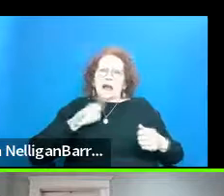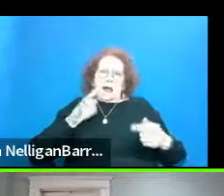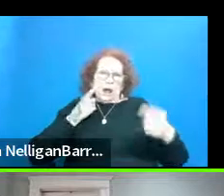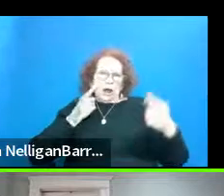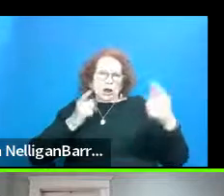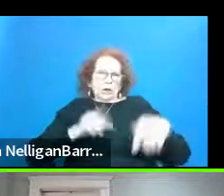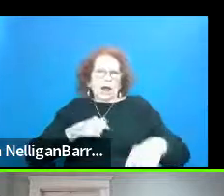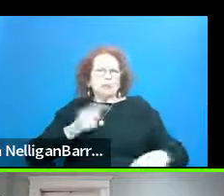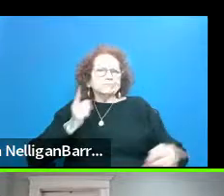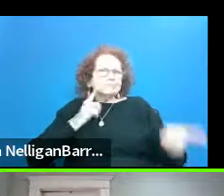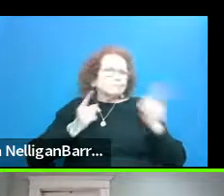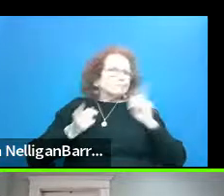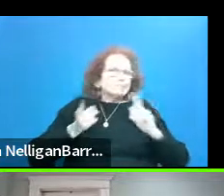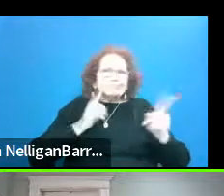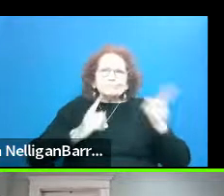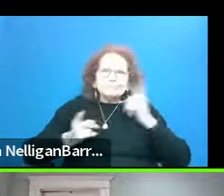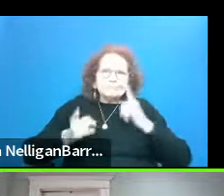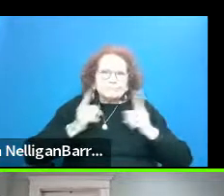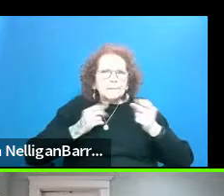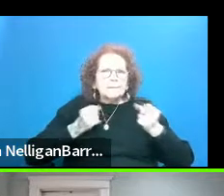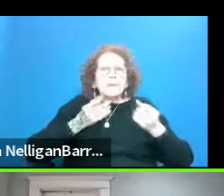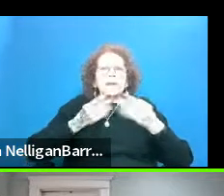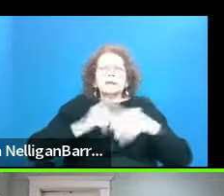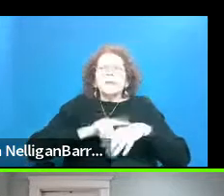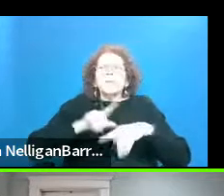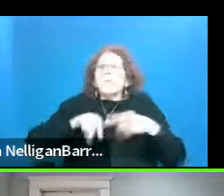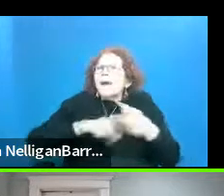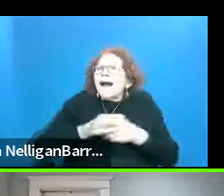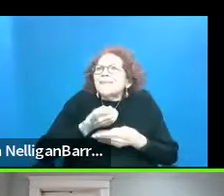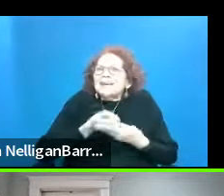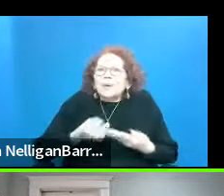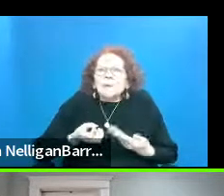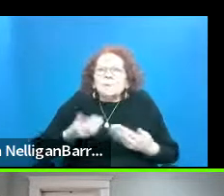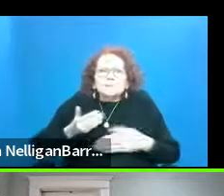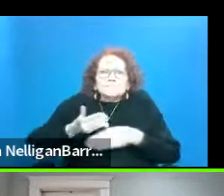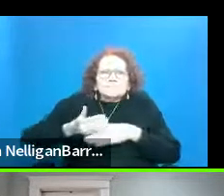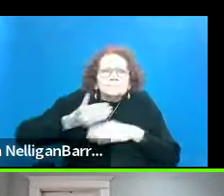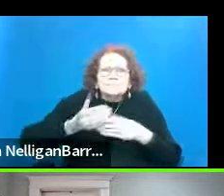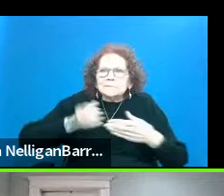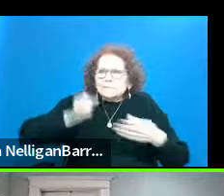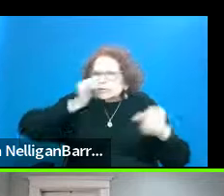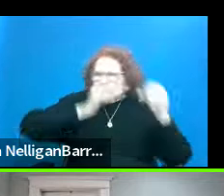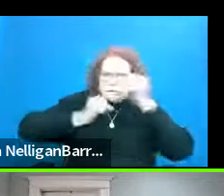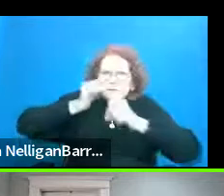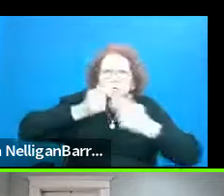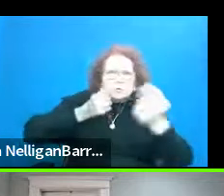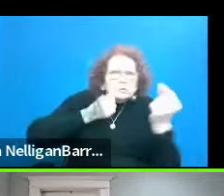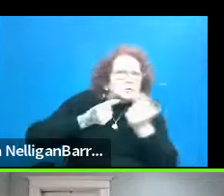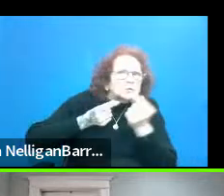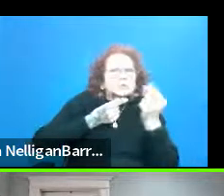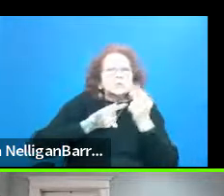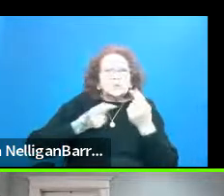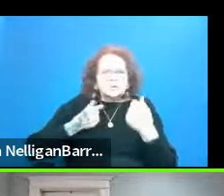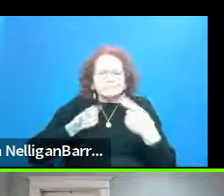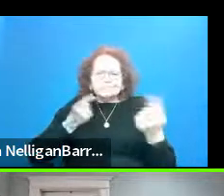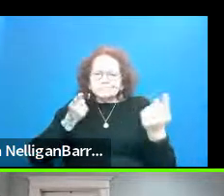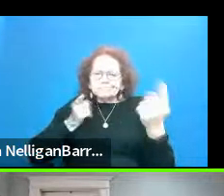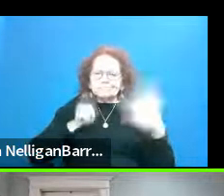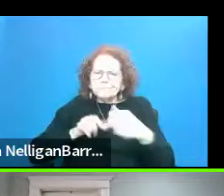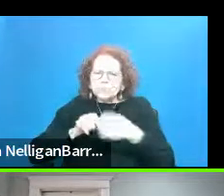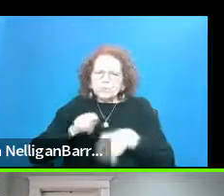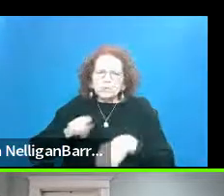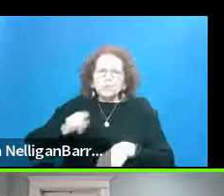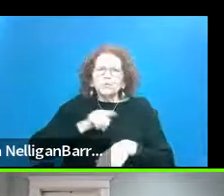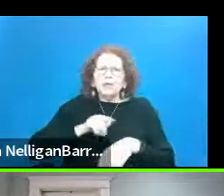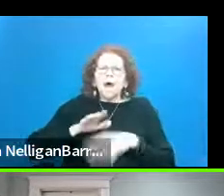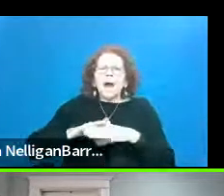figure out what equipment investments and strategy investments we should make. So I'm all about it. So I'm going to turn us to public safety and